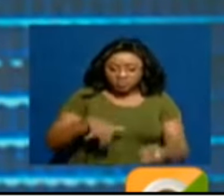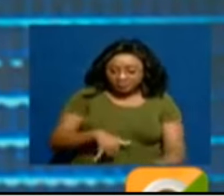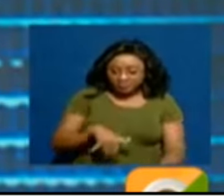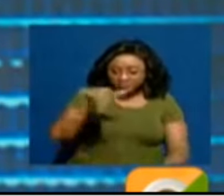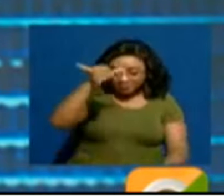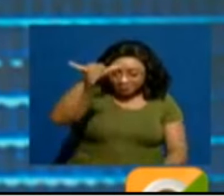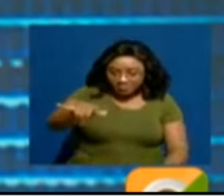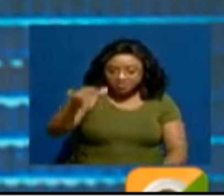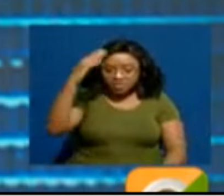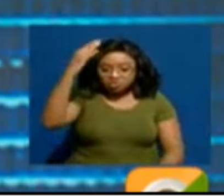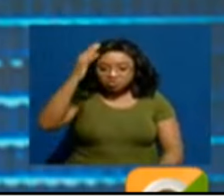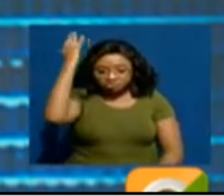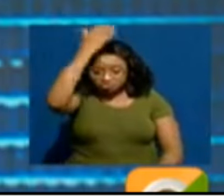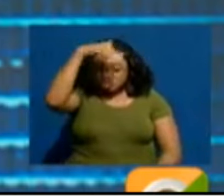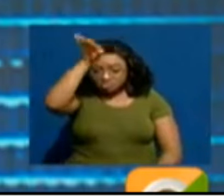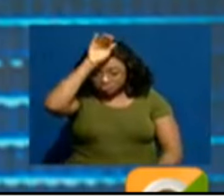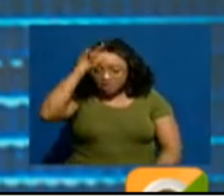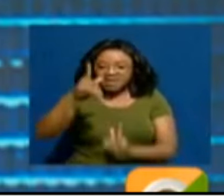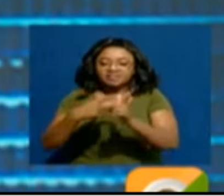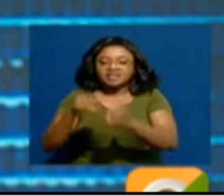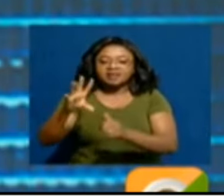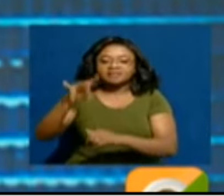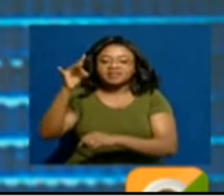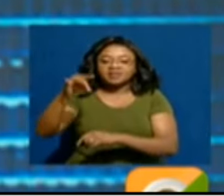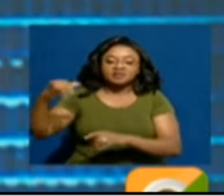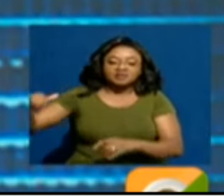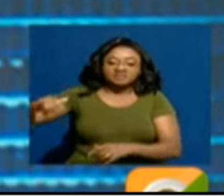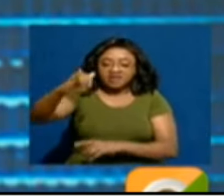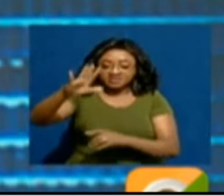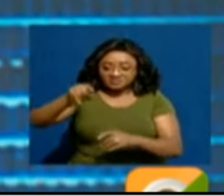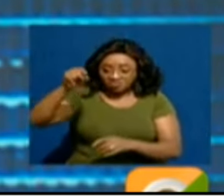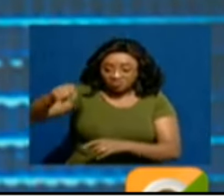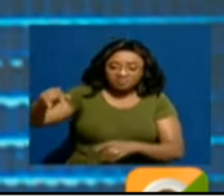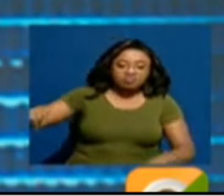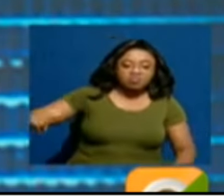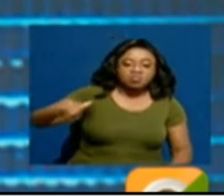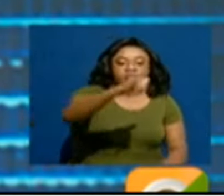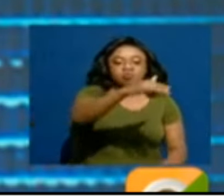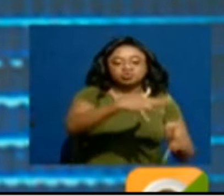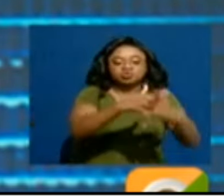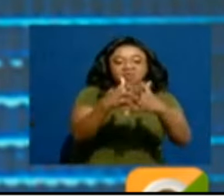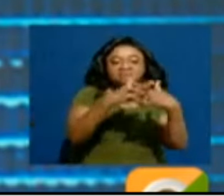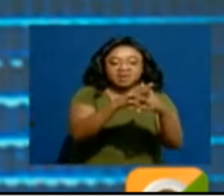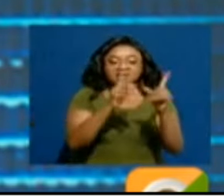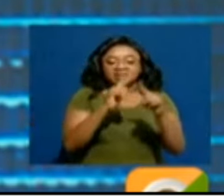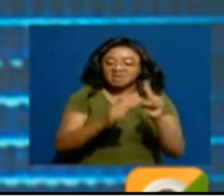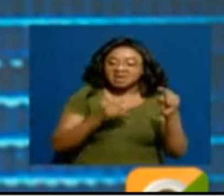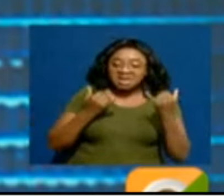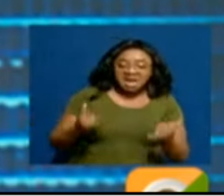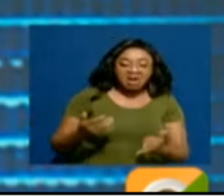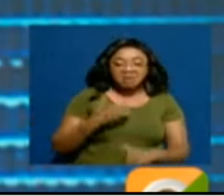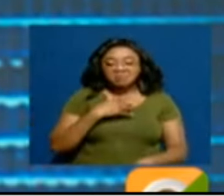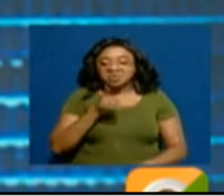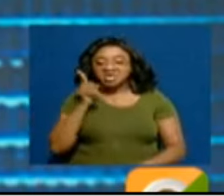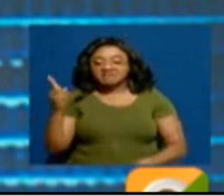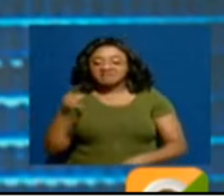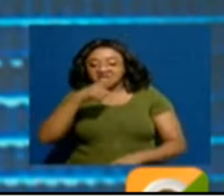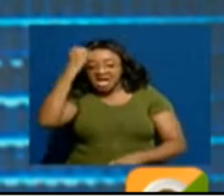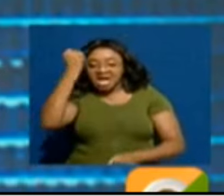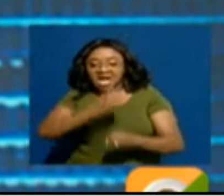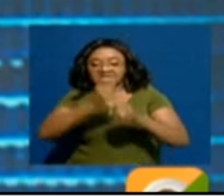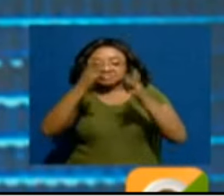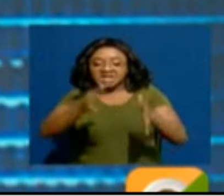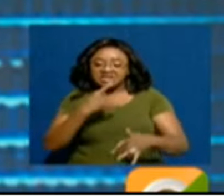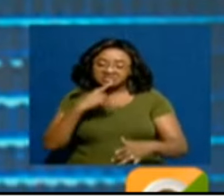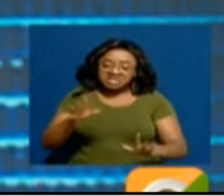board a commercial flight from Dubai to the U.S. Here is a hustler who is saying, we are doing